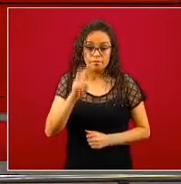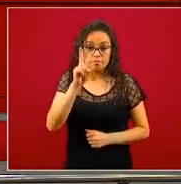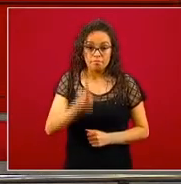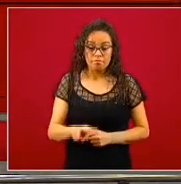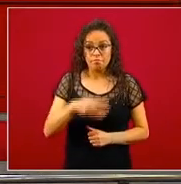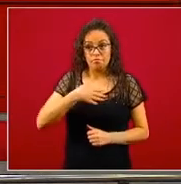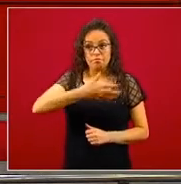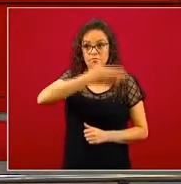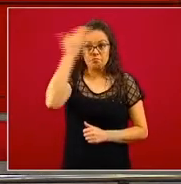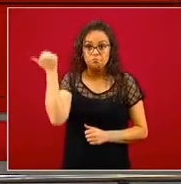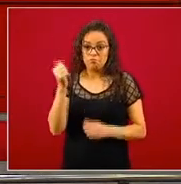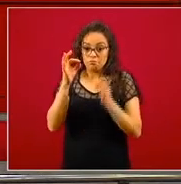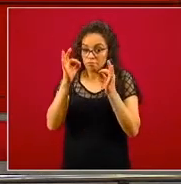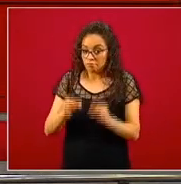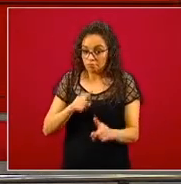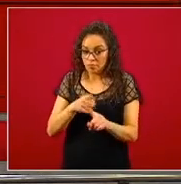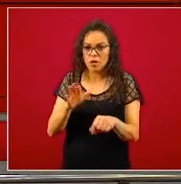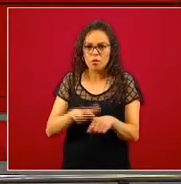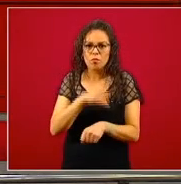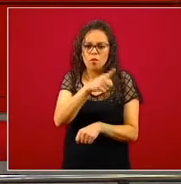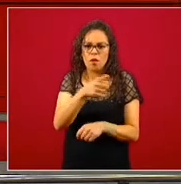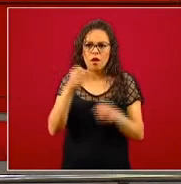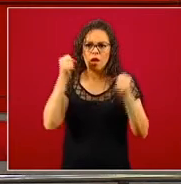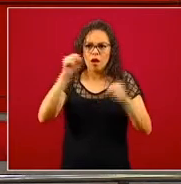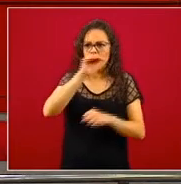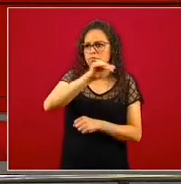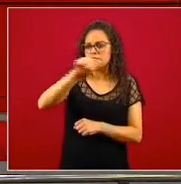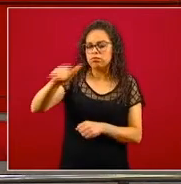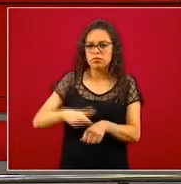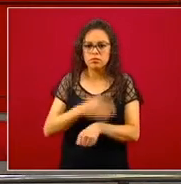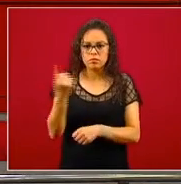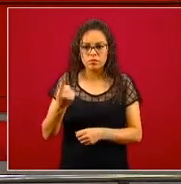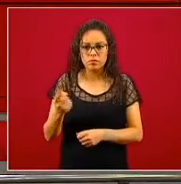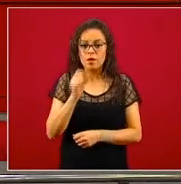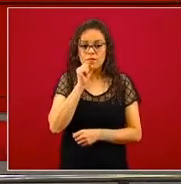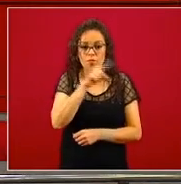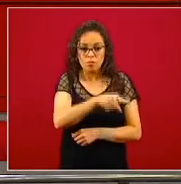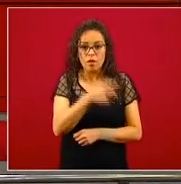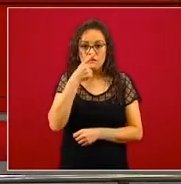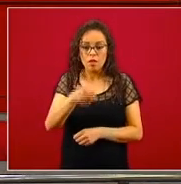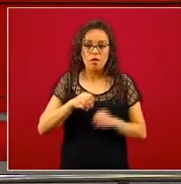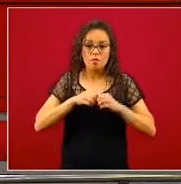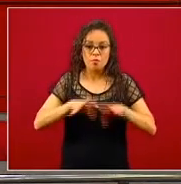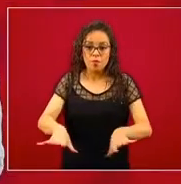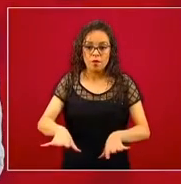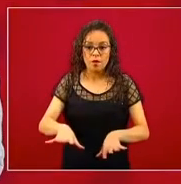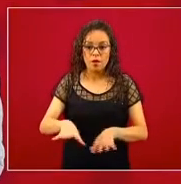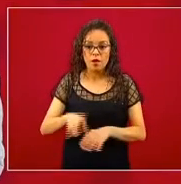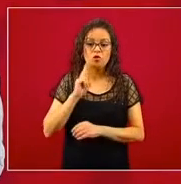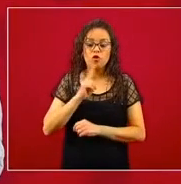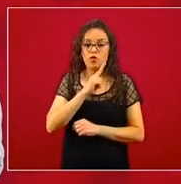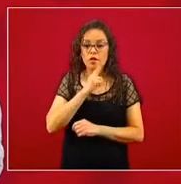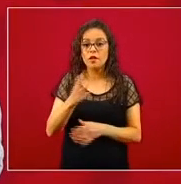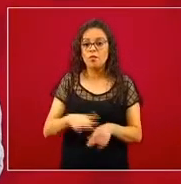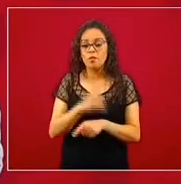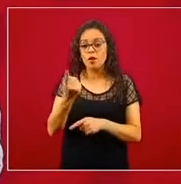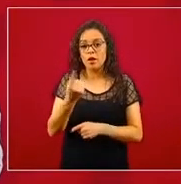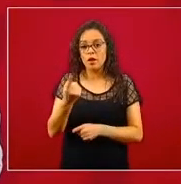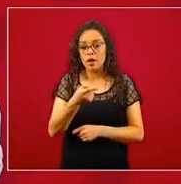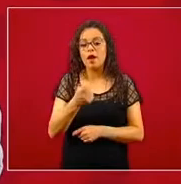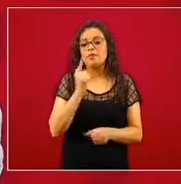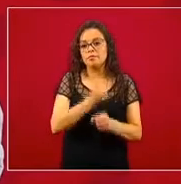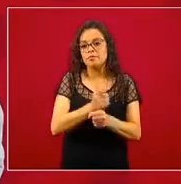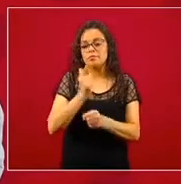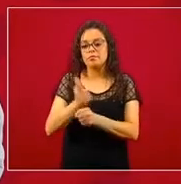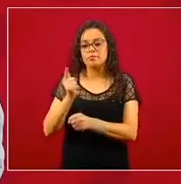Social Security, and this should be common in terms of patients estimated to to be taken care of, and